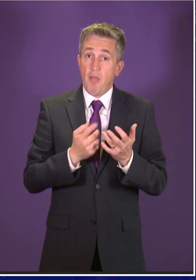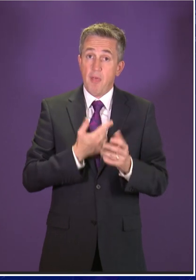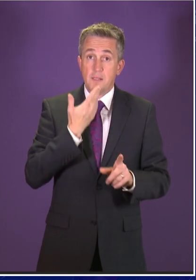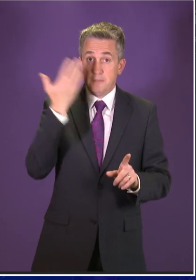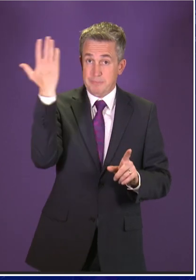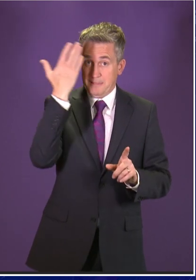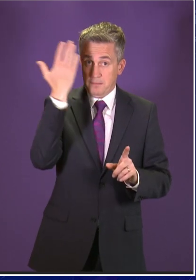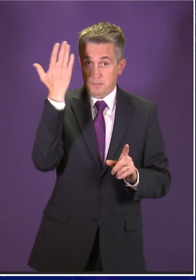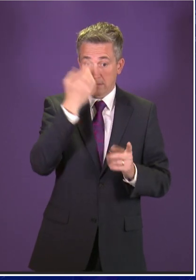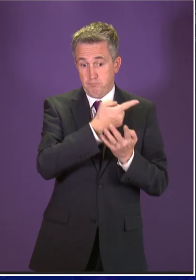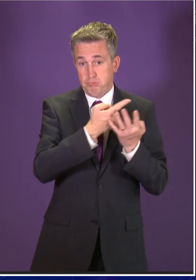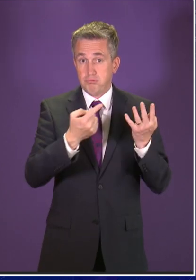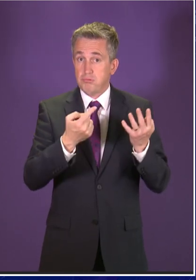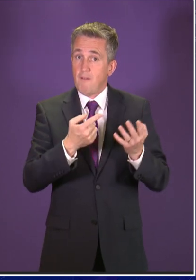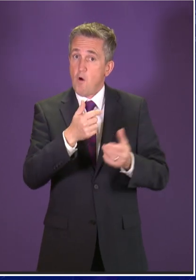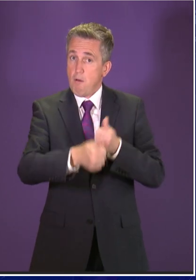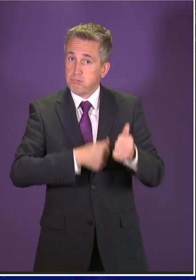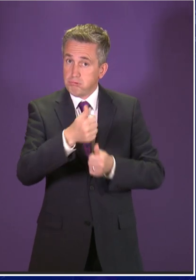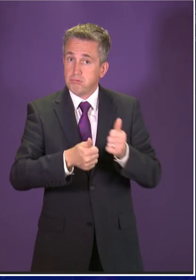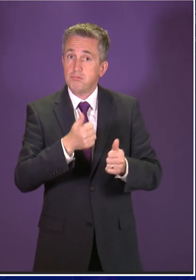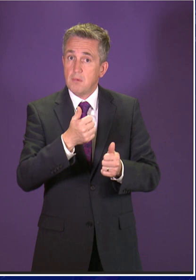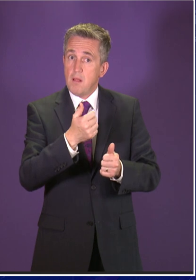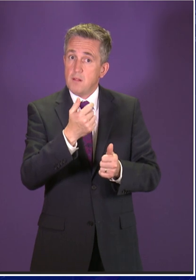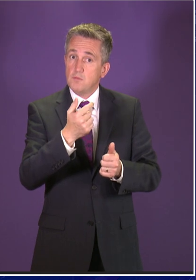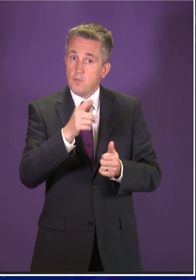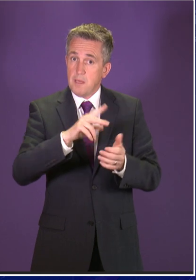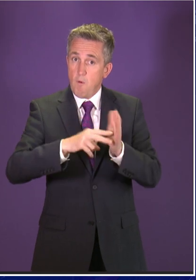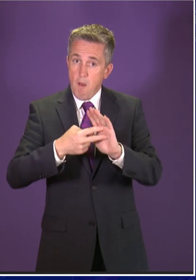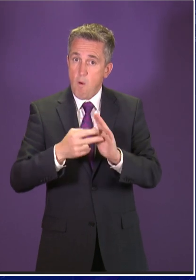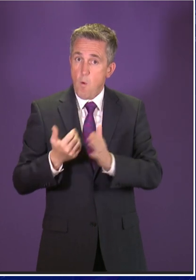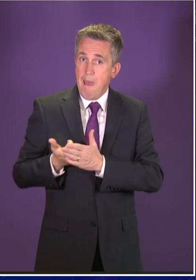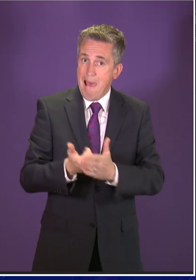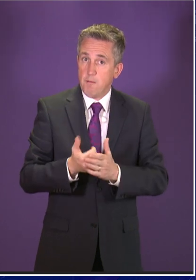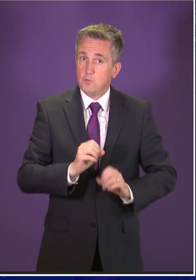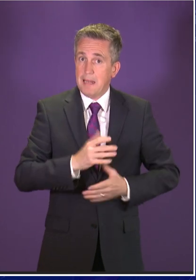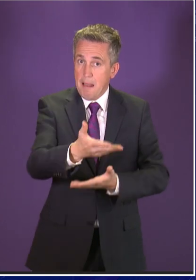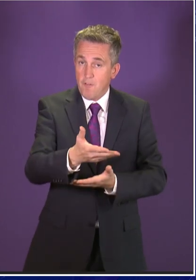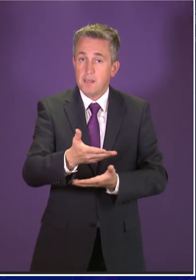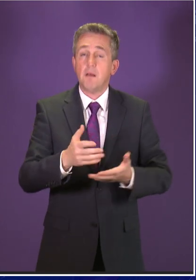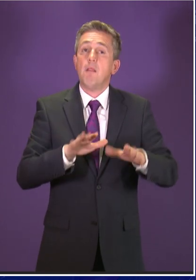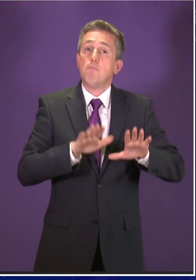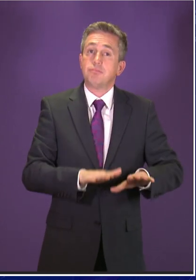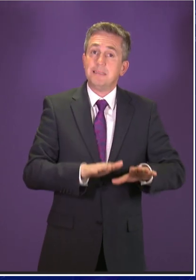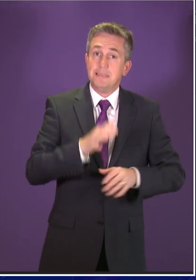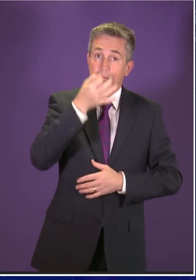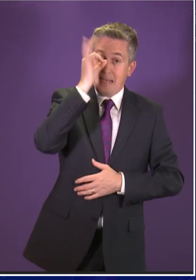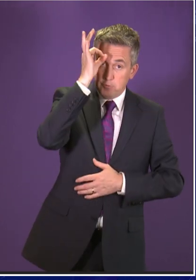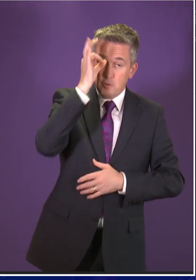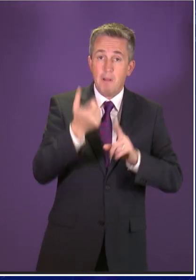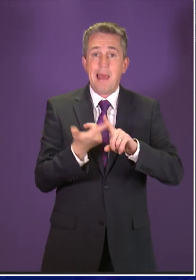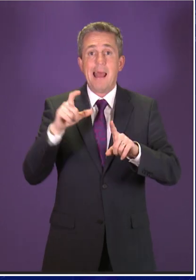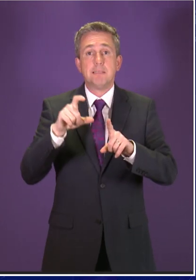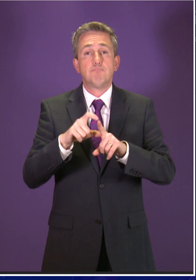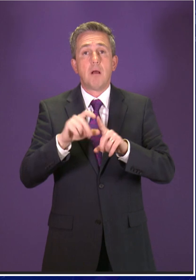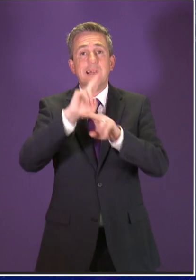Scottish Government's partners, those who are delivering this summit alongside us, the British Council, the Edinburgh